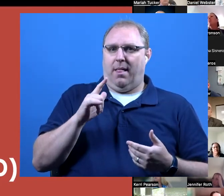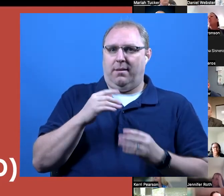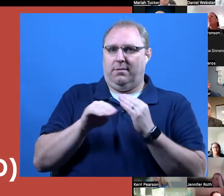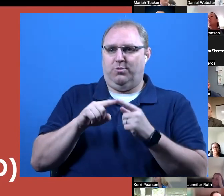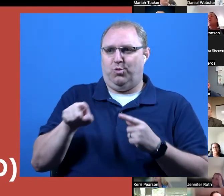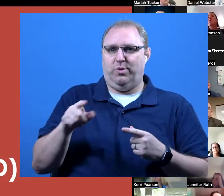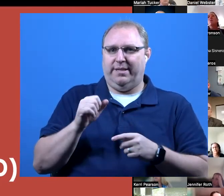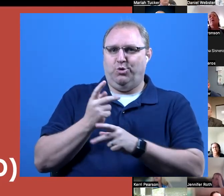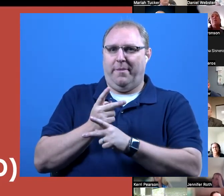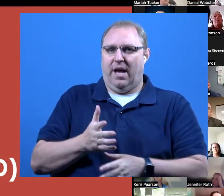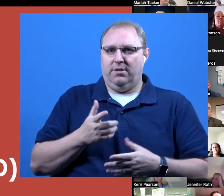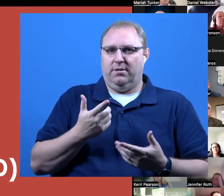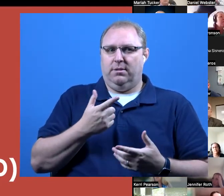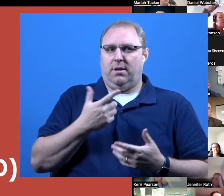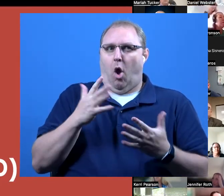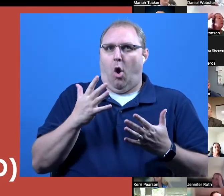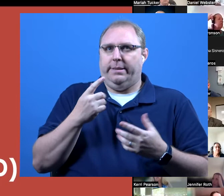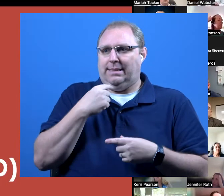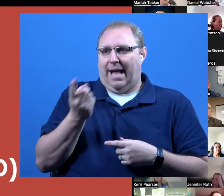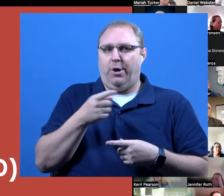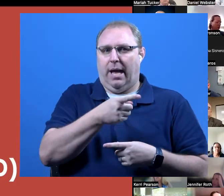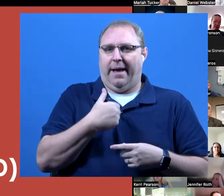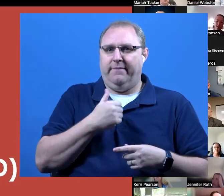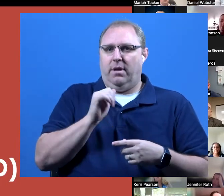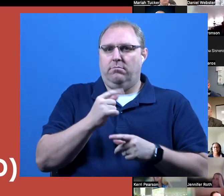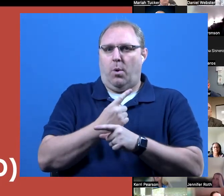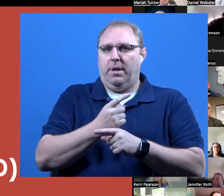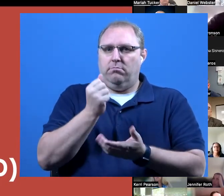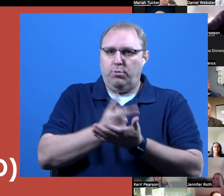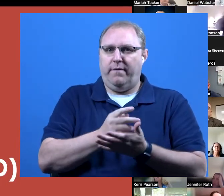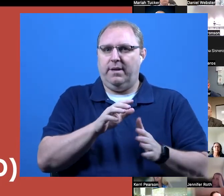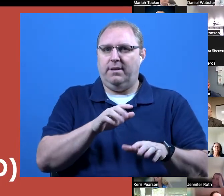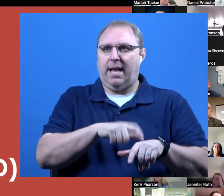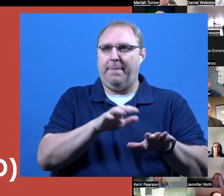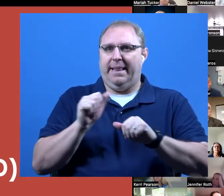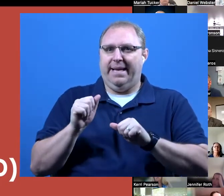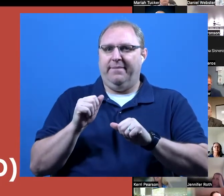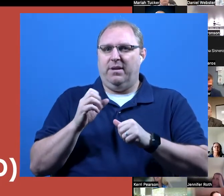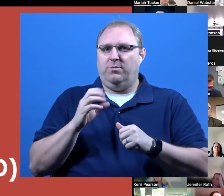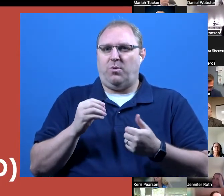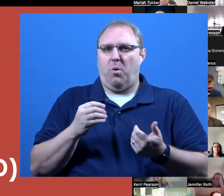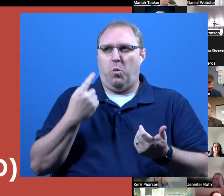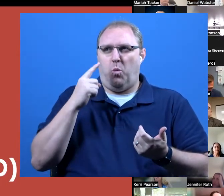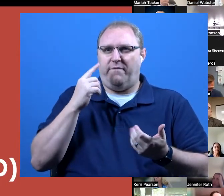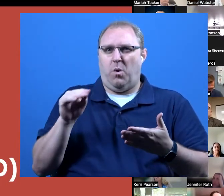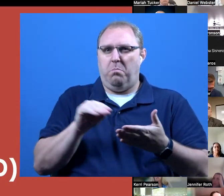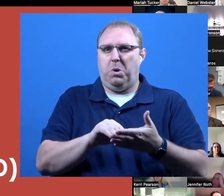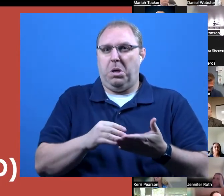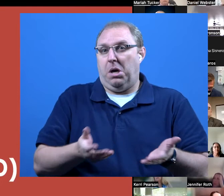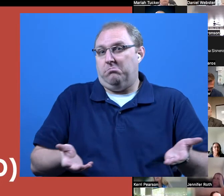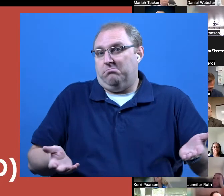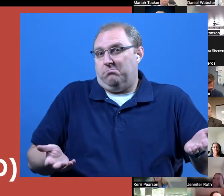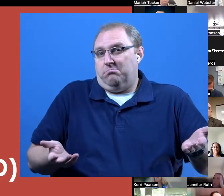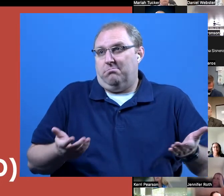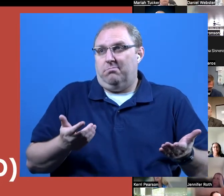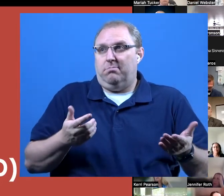So I'm not sure, again, this, you know, if there's some follow-up conversation we need to have there, you know, what's the point of doing that? Because